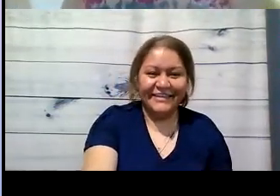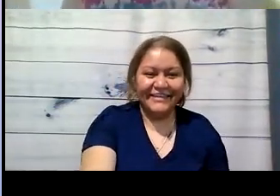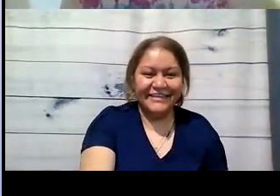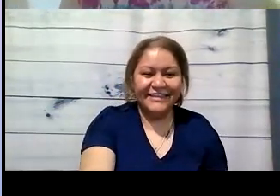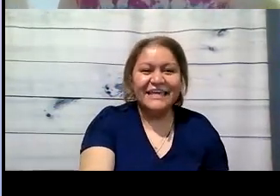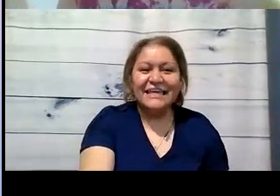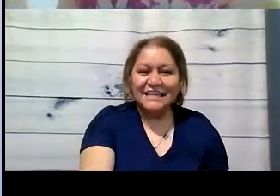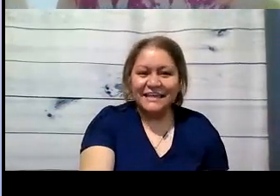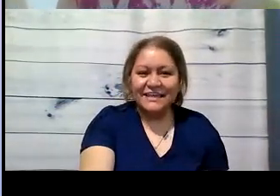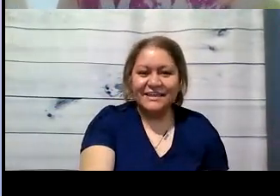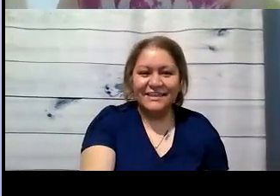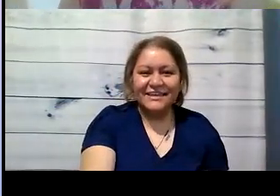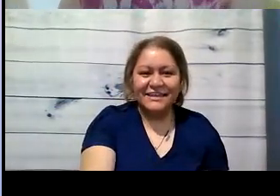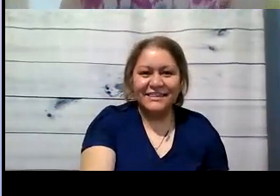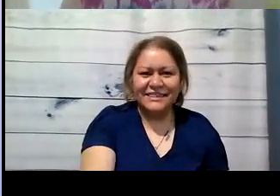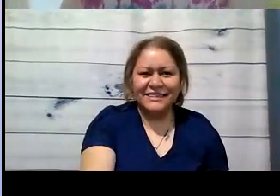big.